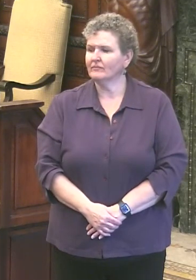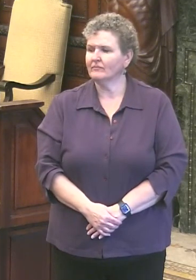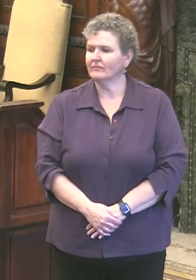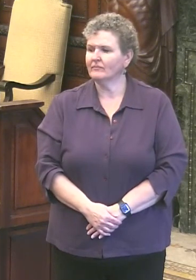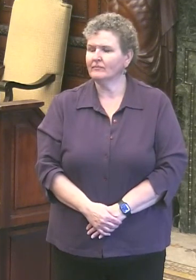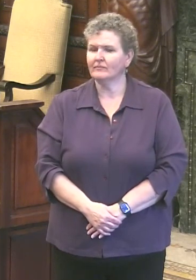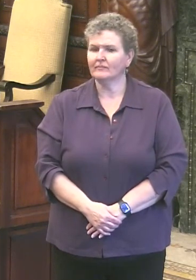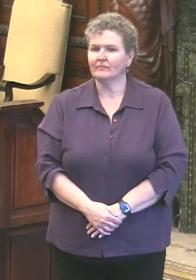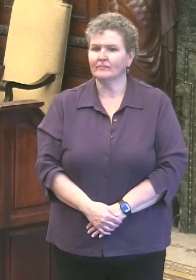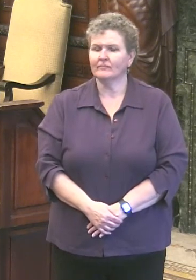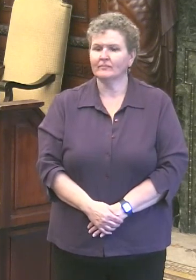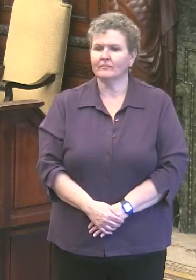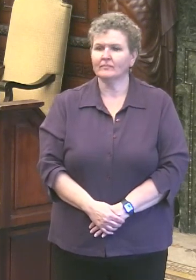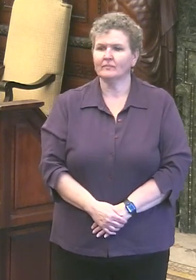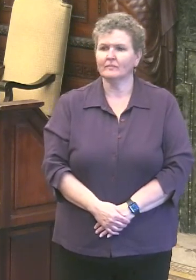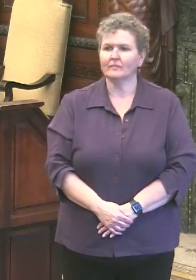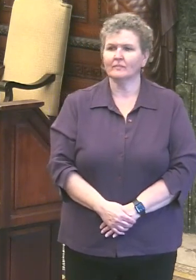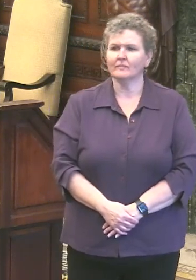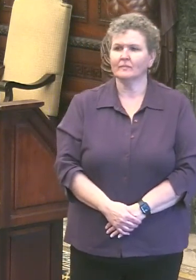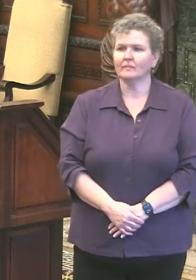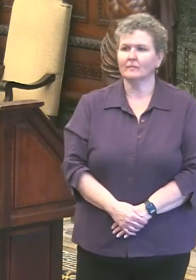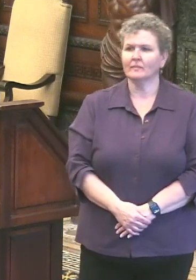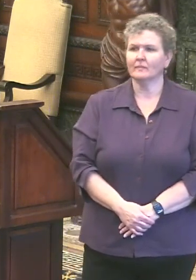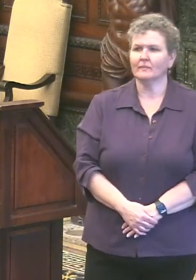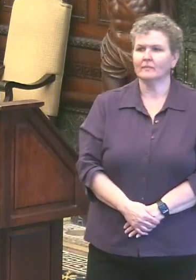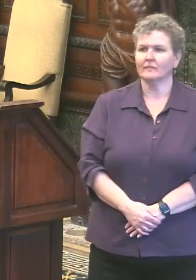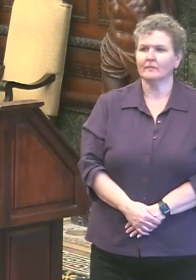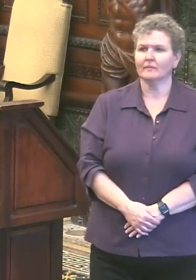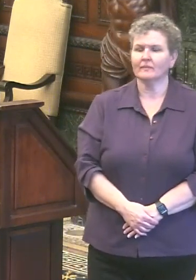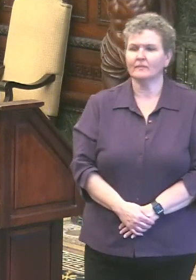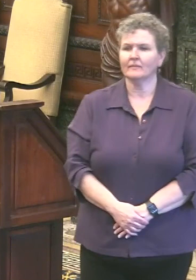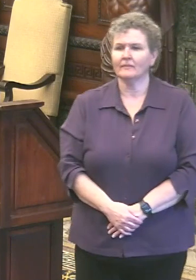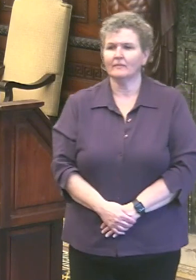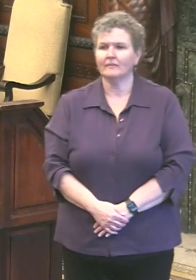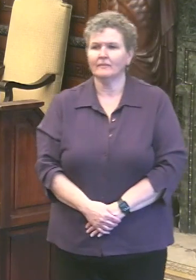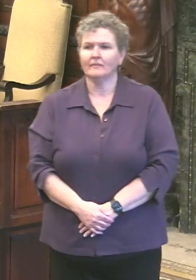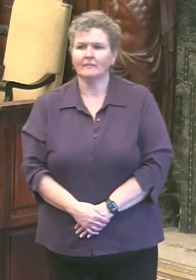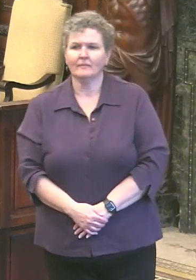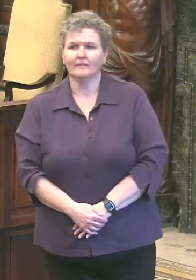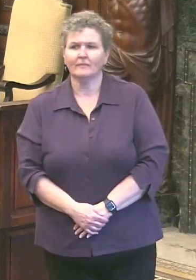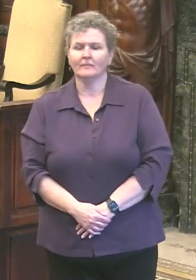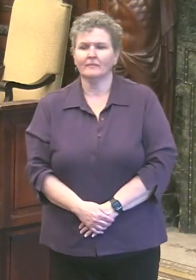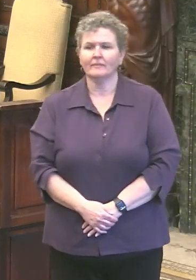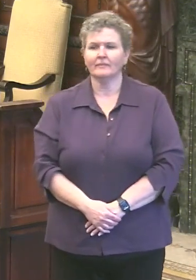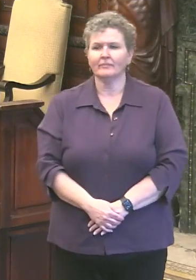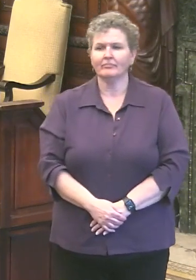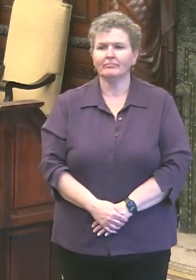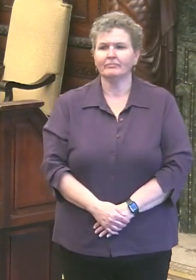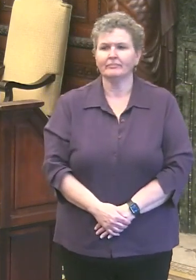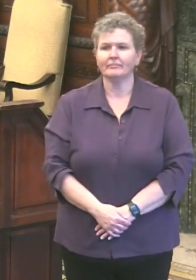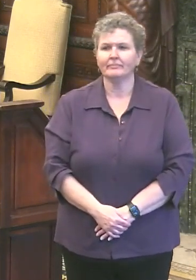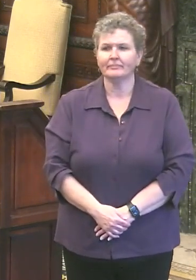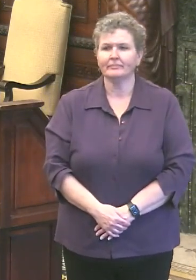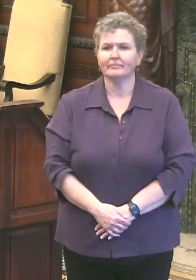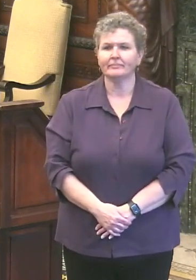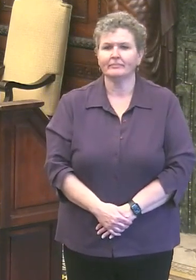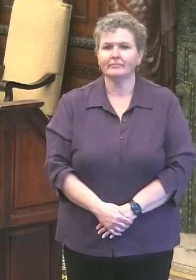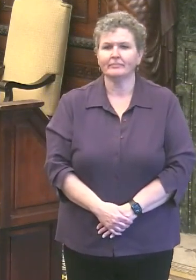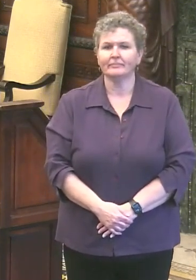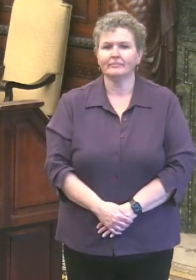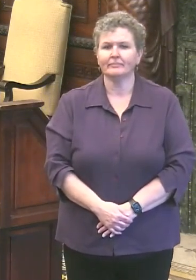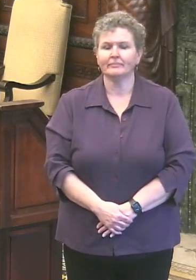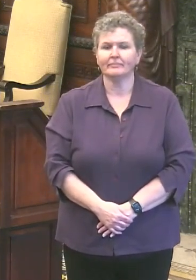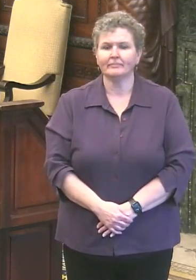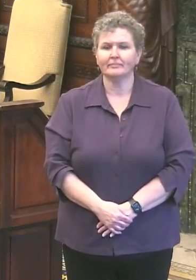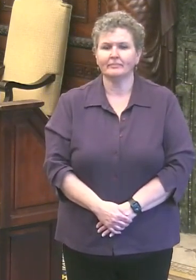criterios que nosotros estamos observando para recomendarle a la gente. Ok, muchas gracias, Armando. Es todo. Gracias.